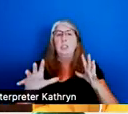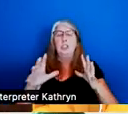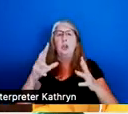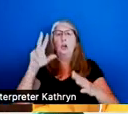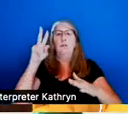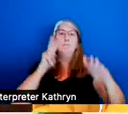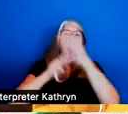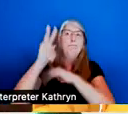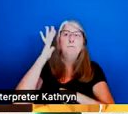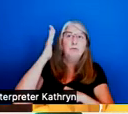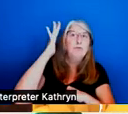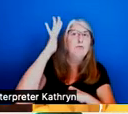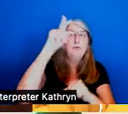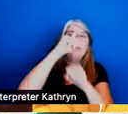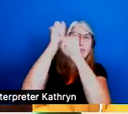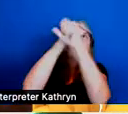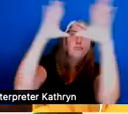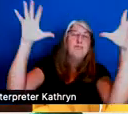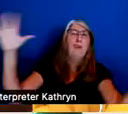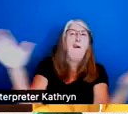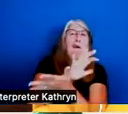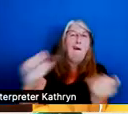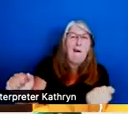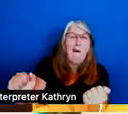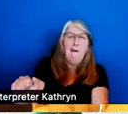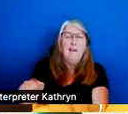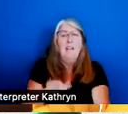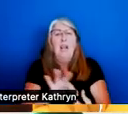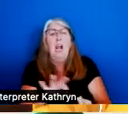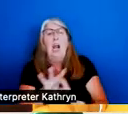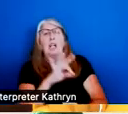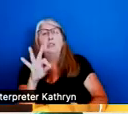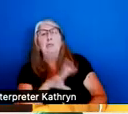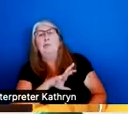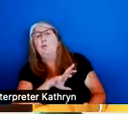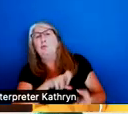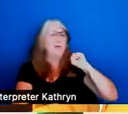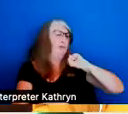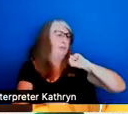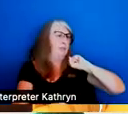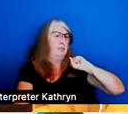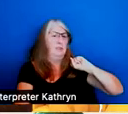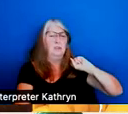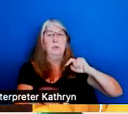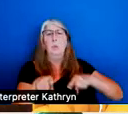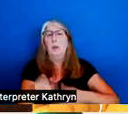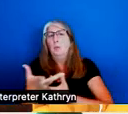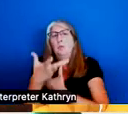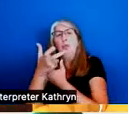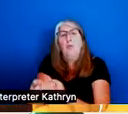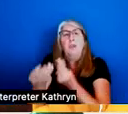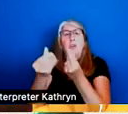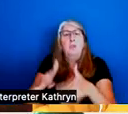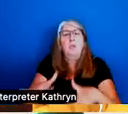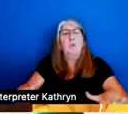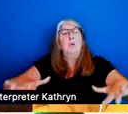future. Ground our souls in the trust of the soil